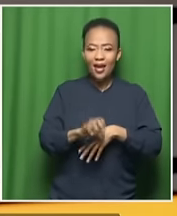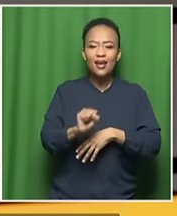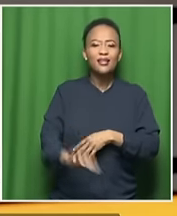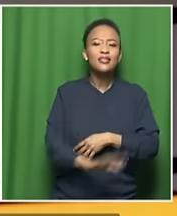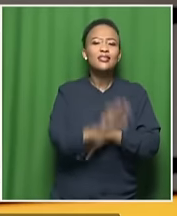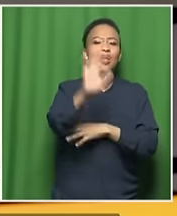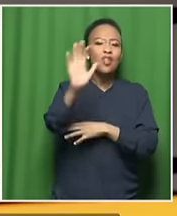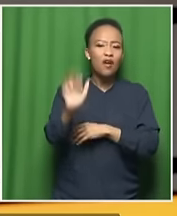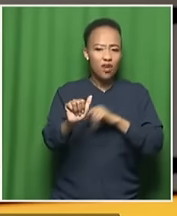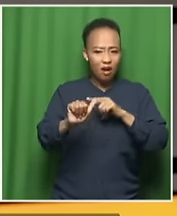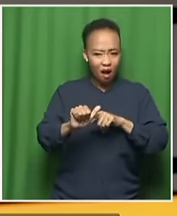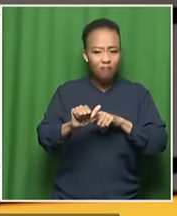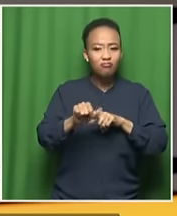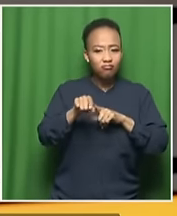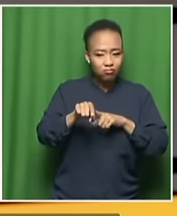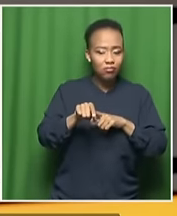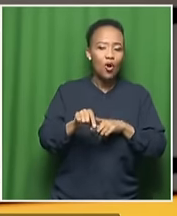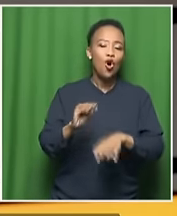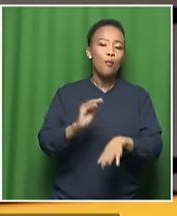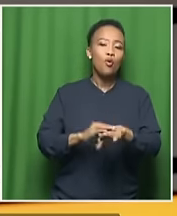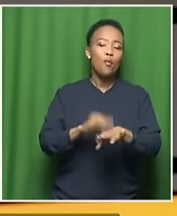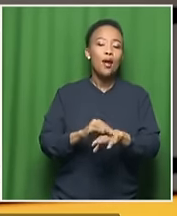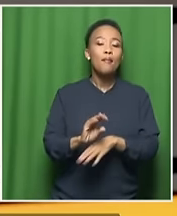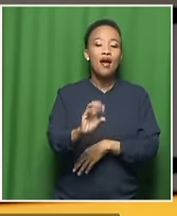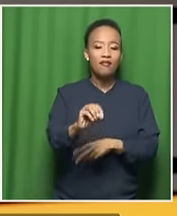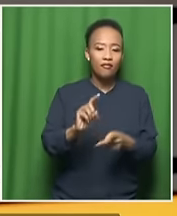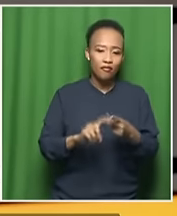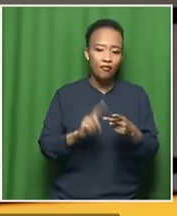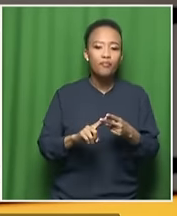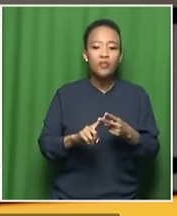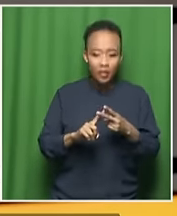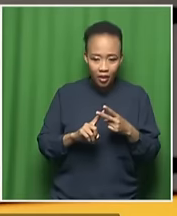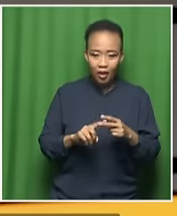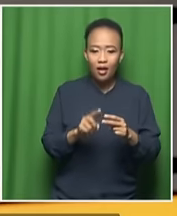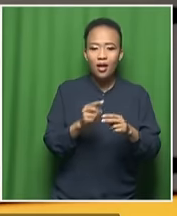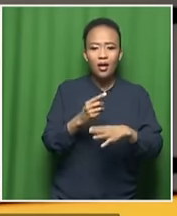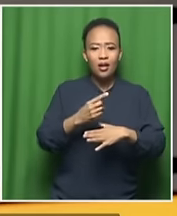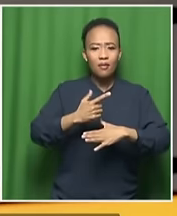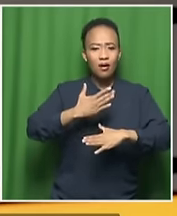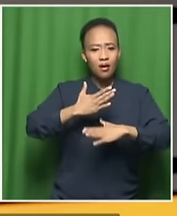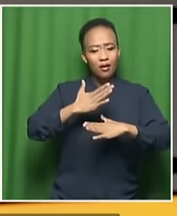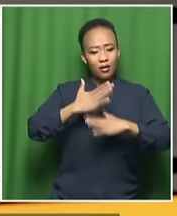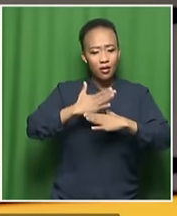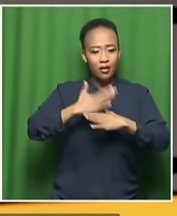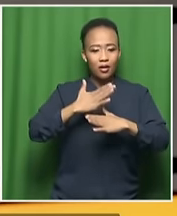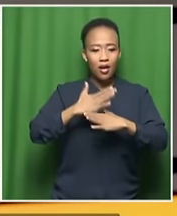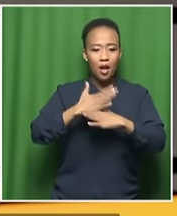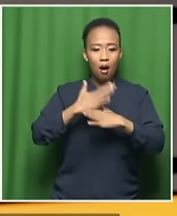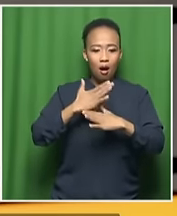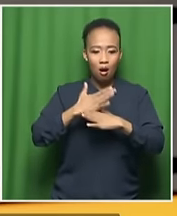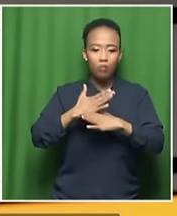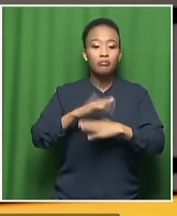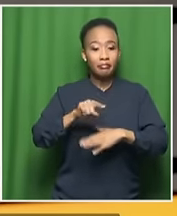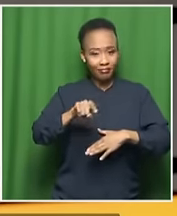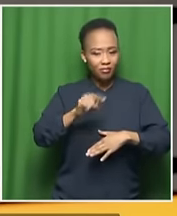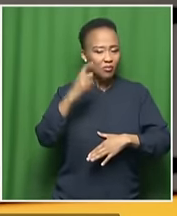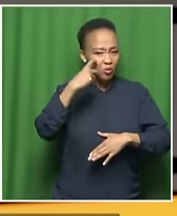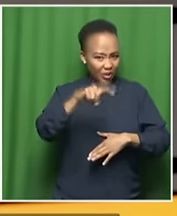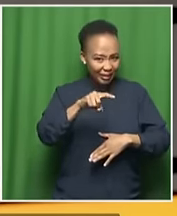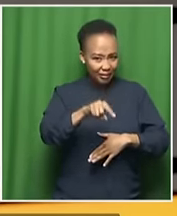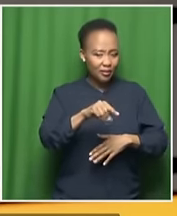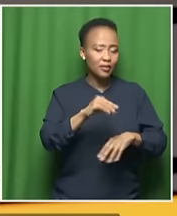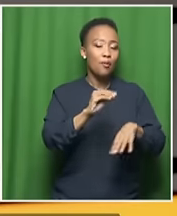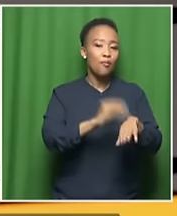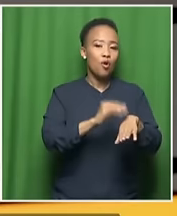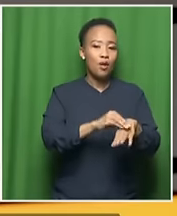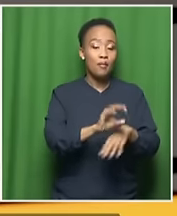that is a problem. If we look at labor laws in South Africa, that is an issue. when we want to expand